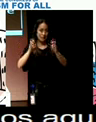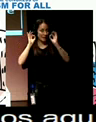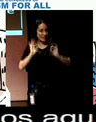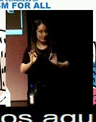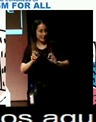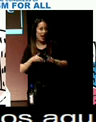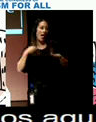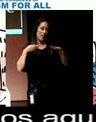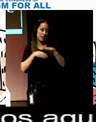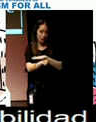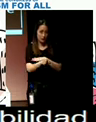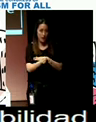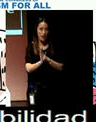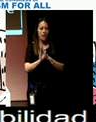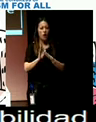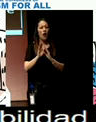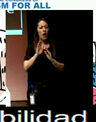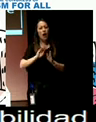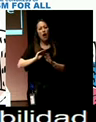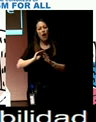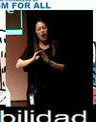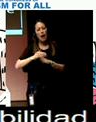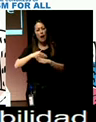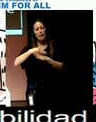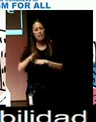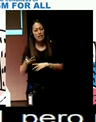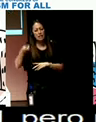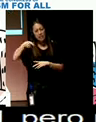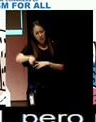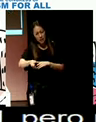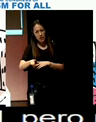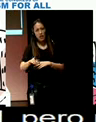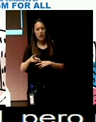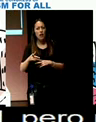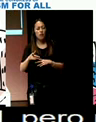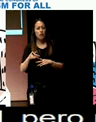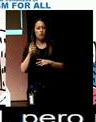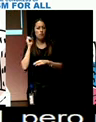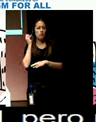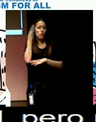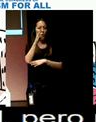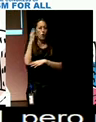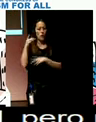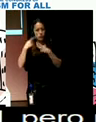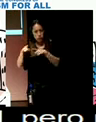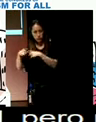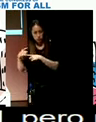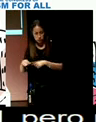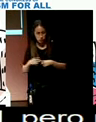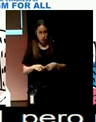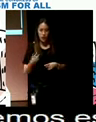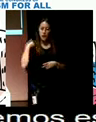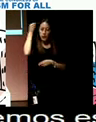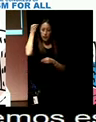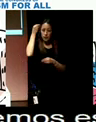Beyond the activities that, as we've seen from the previous presentation, it was now important to see how these investments